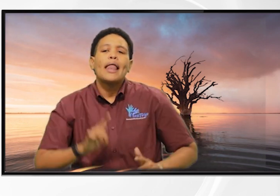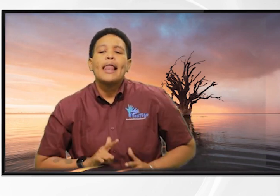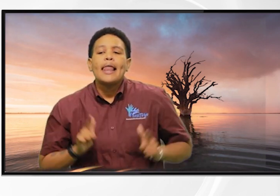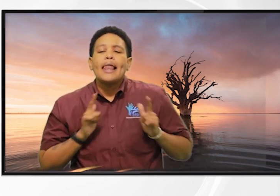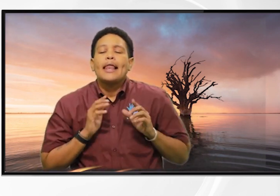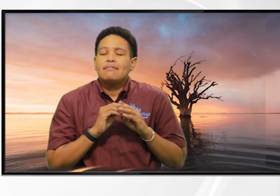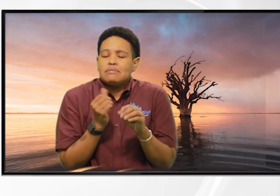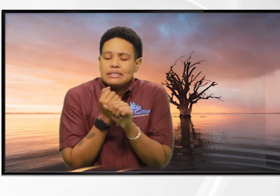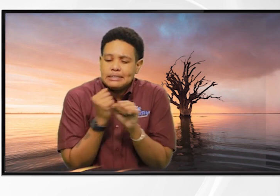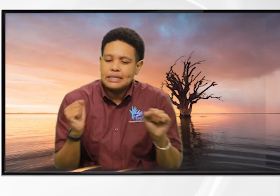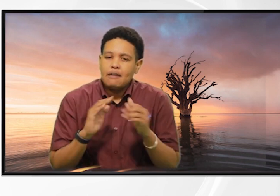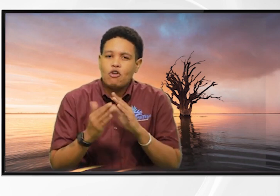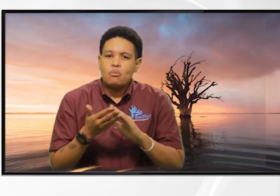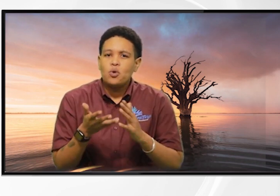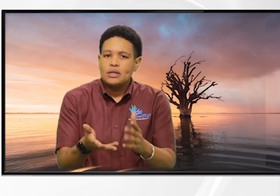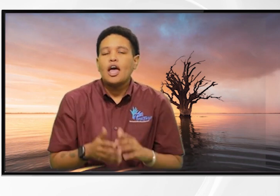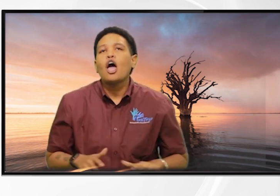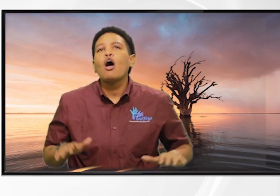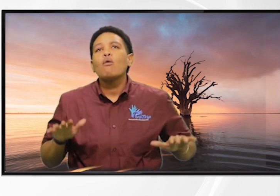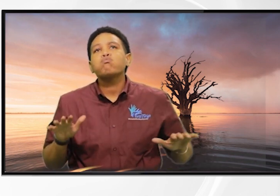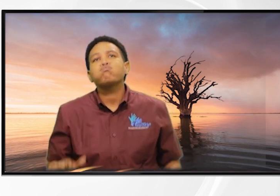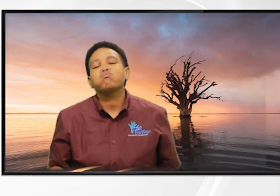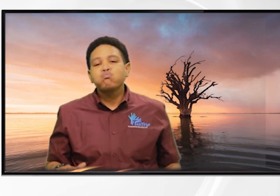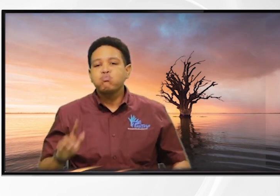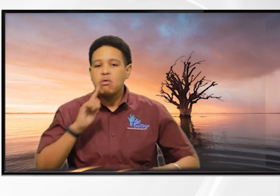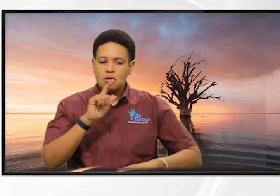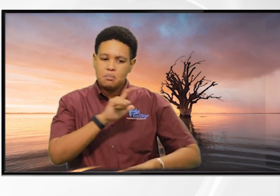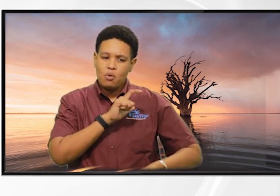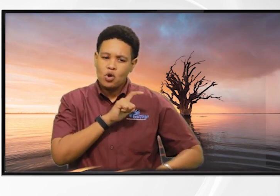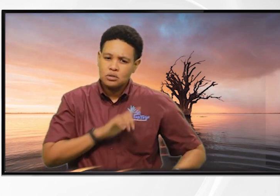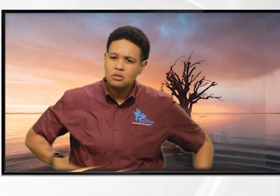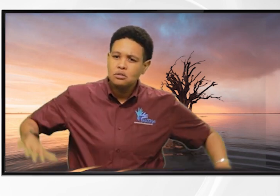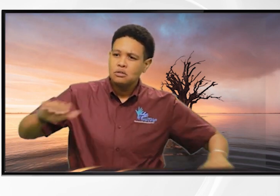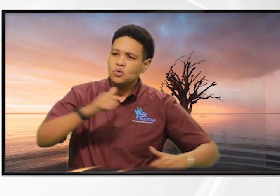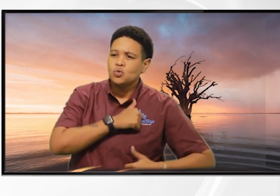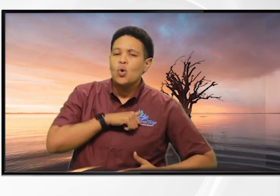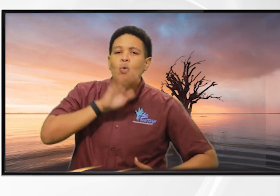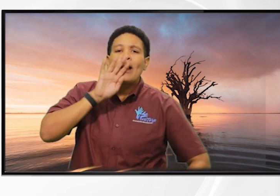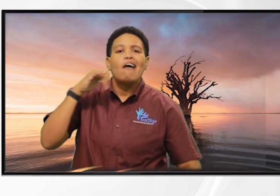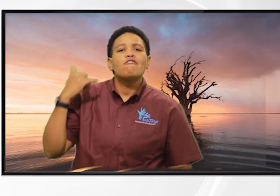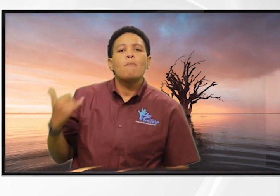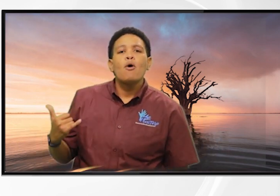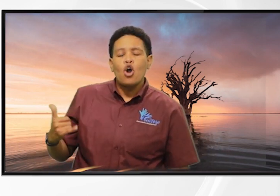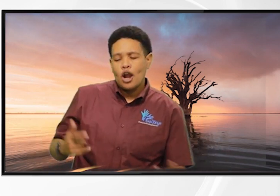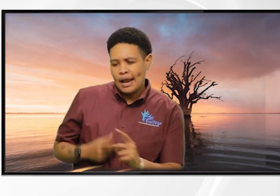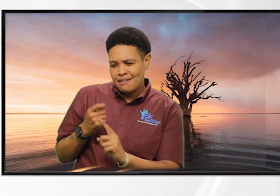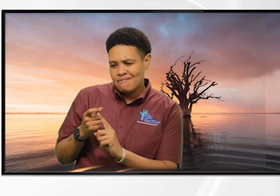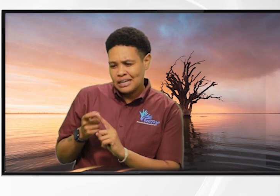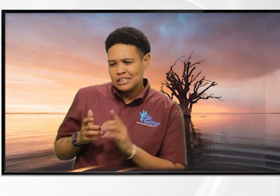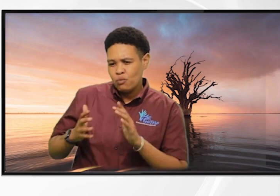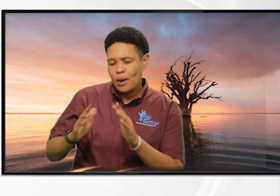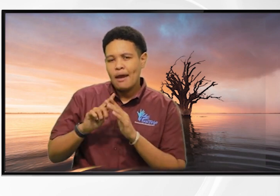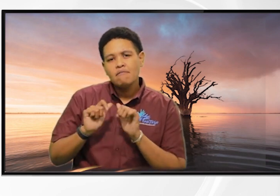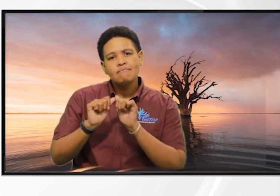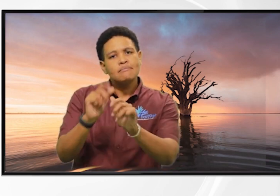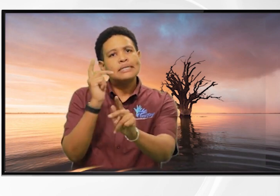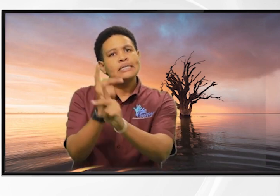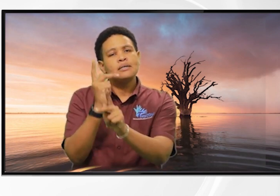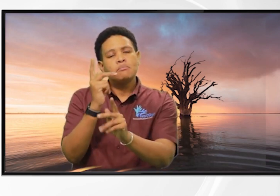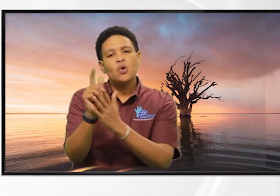safe community, and the security forces will have modern and effective ways of maintaining law and